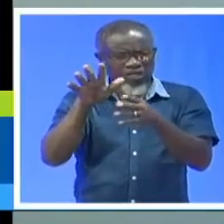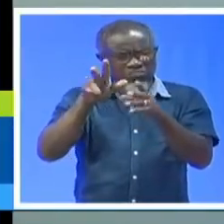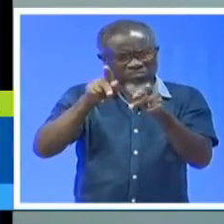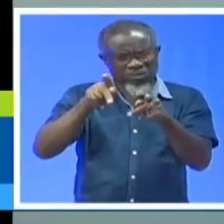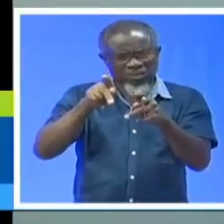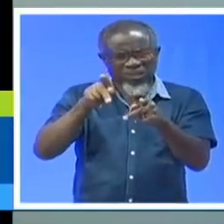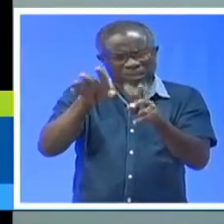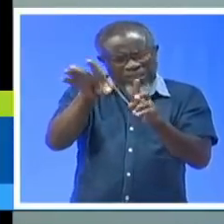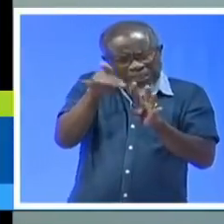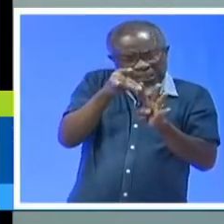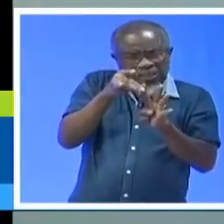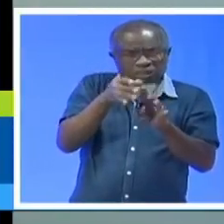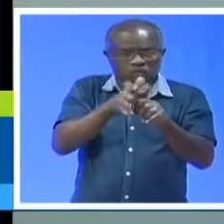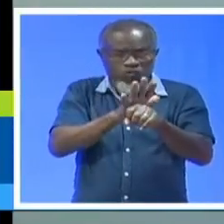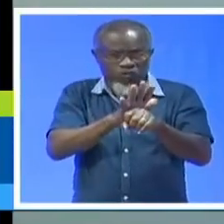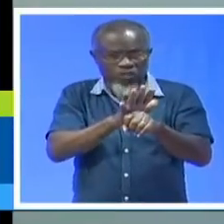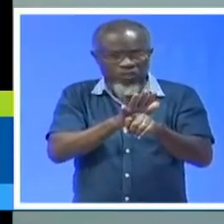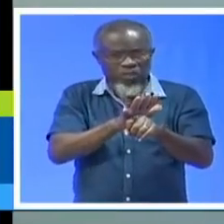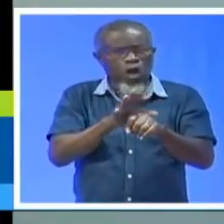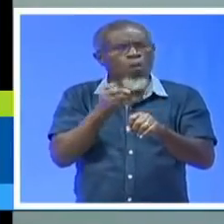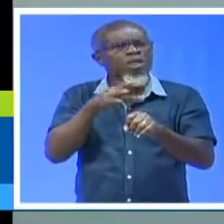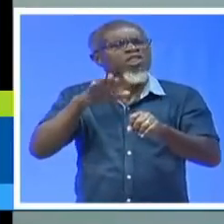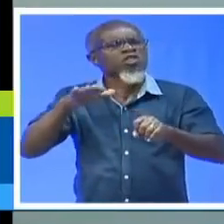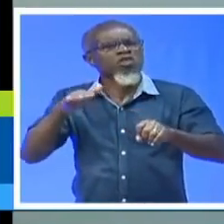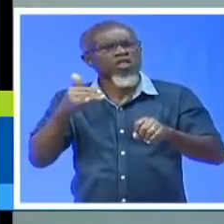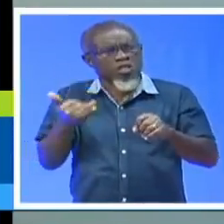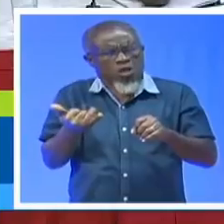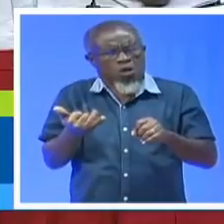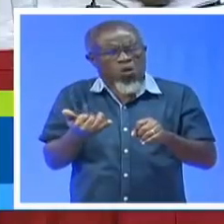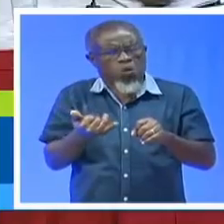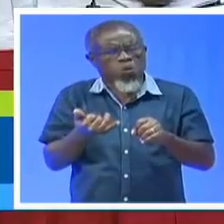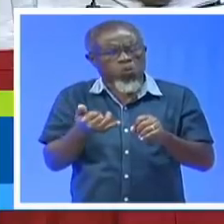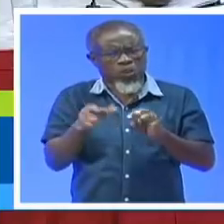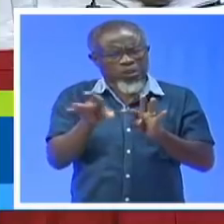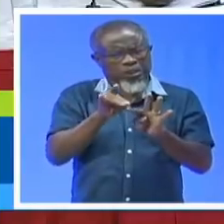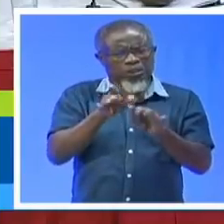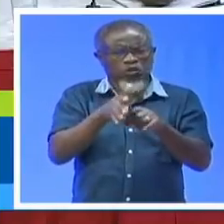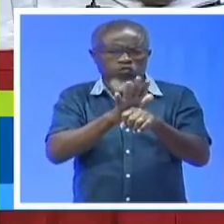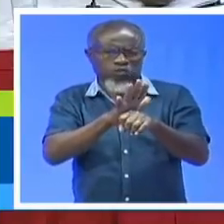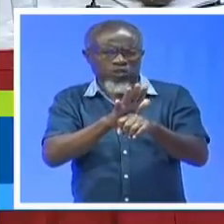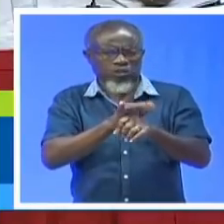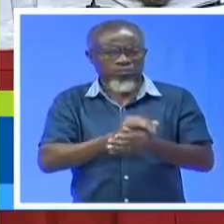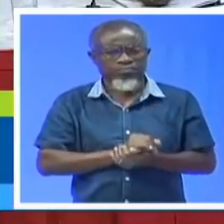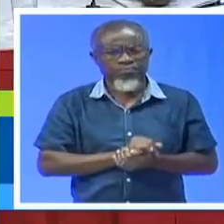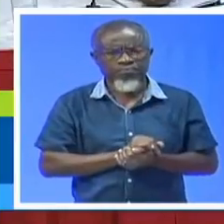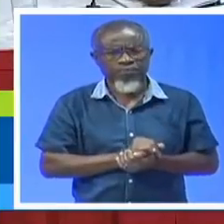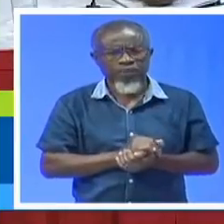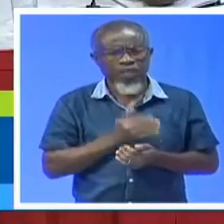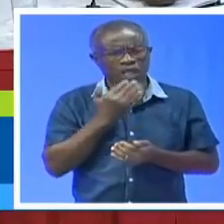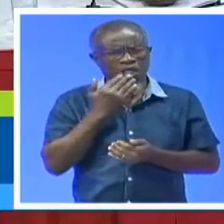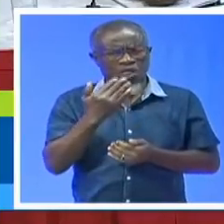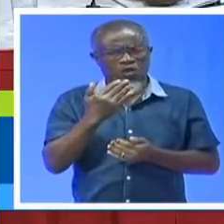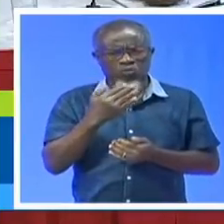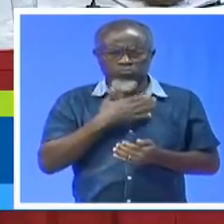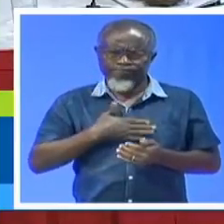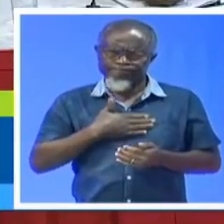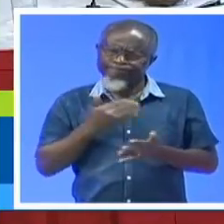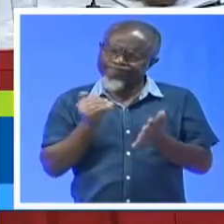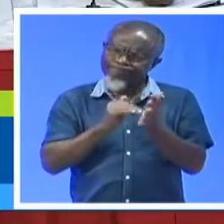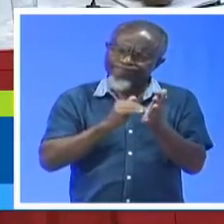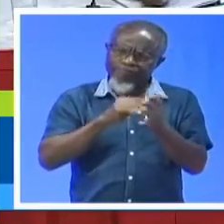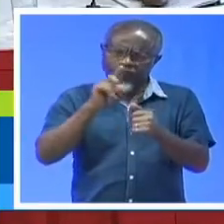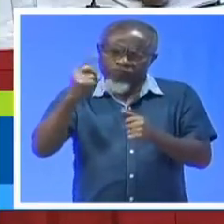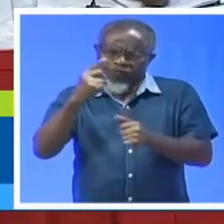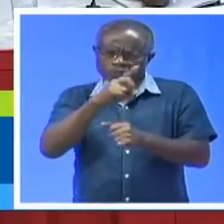school reopened thus far? Thanks. Thank you. Just repeat the first question, please.